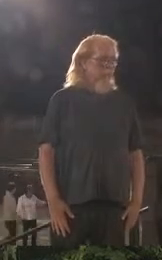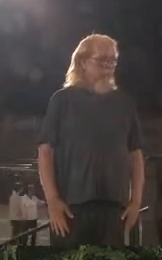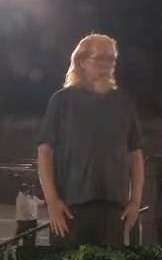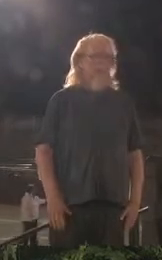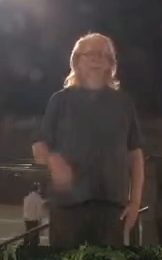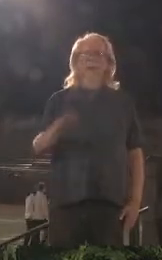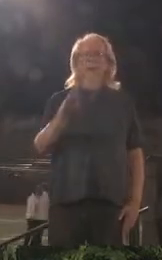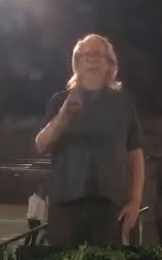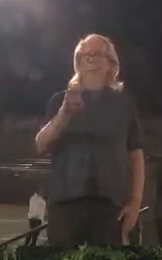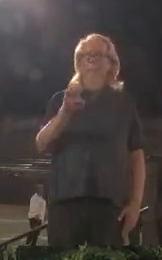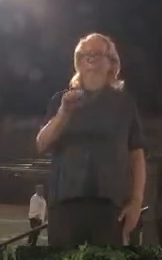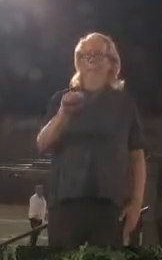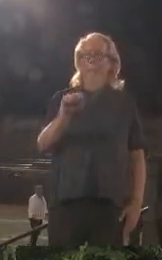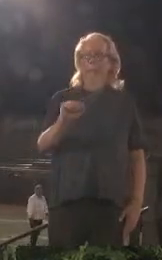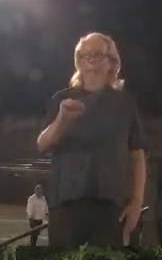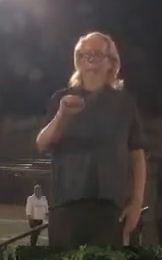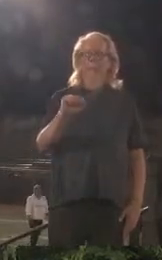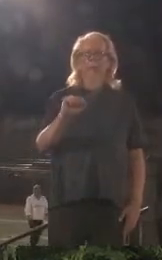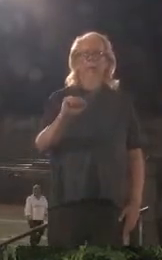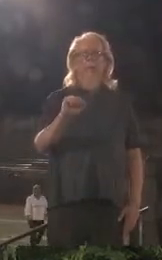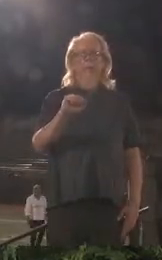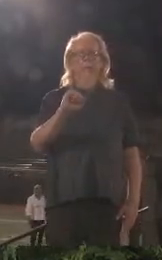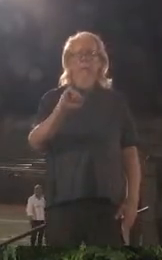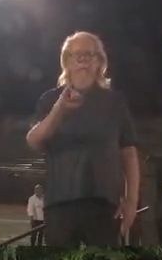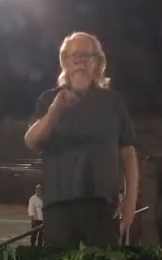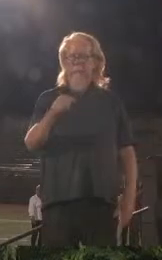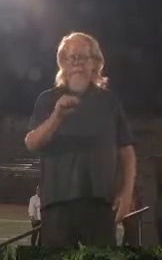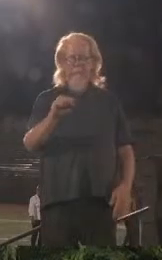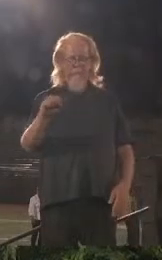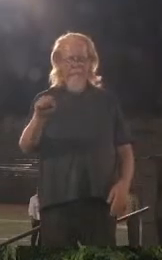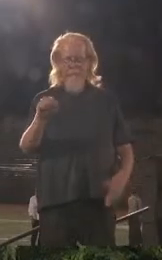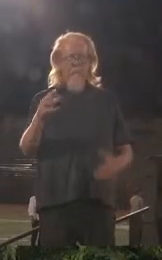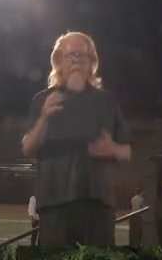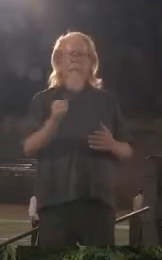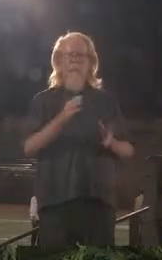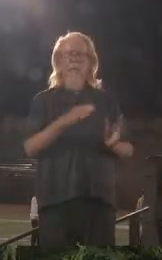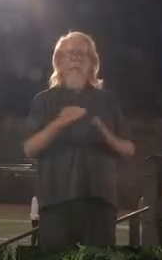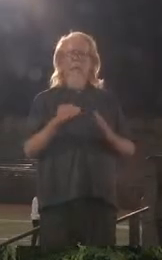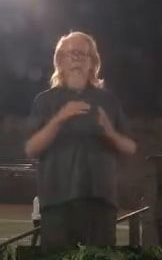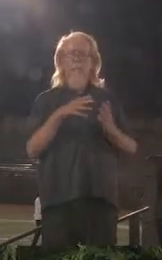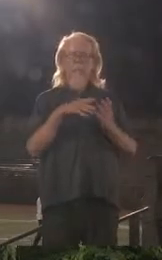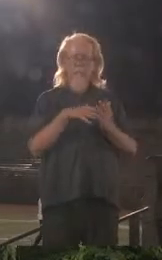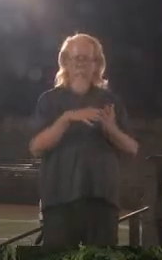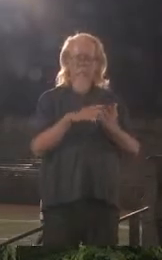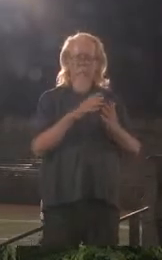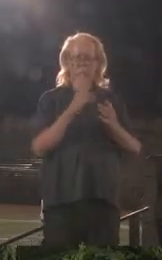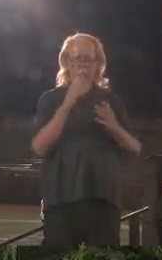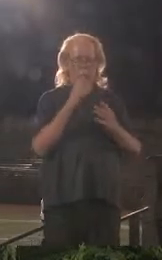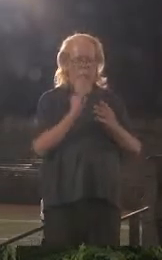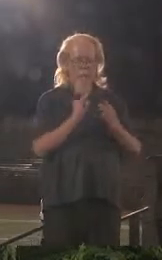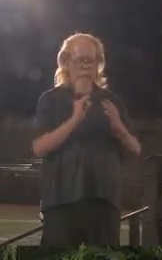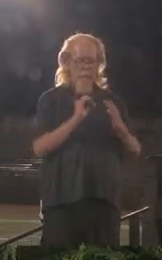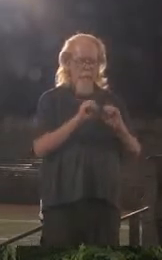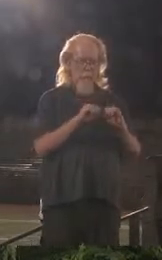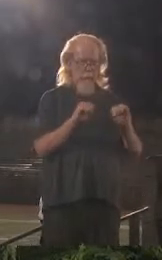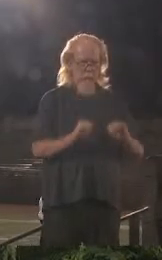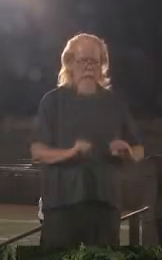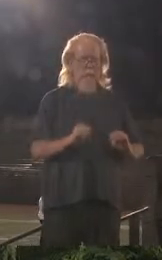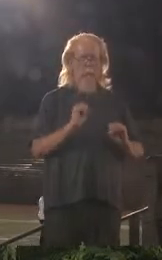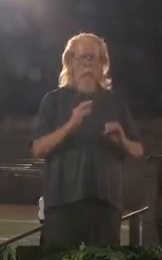Jada Christine Kelly earned a certification as a medical assistant and will be attending Prairieview A&M